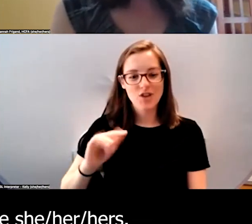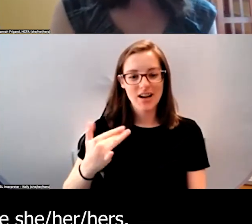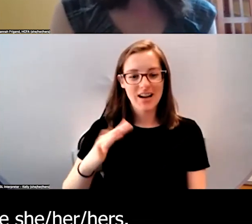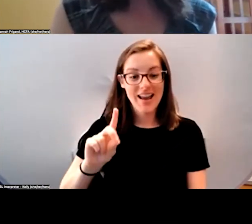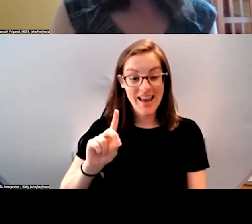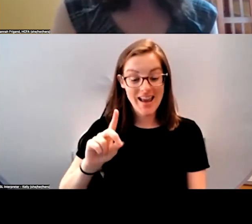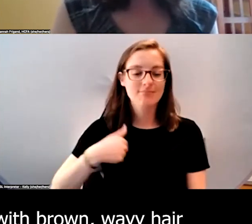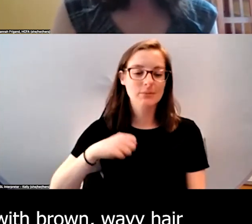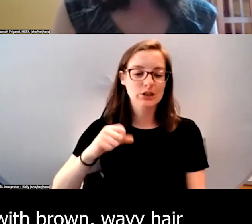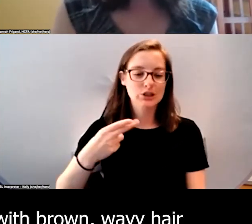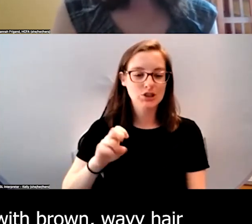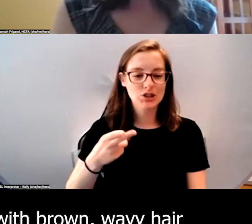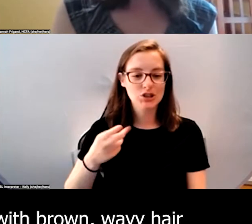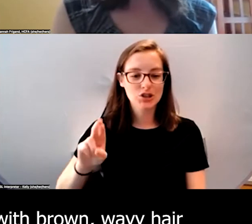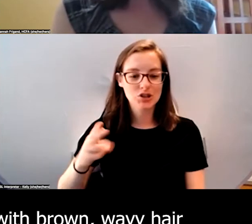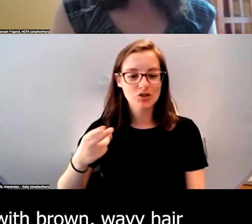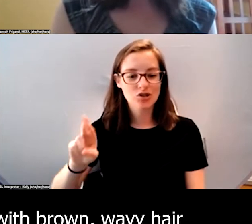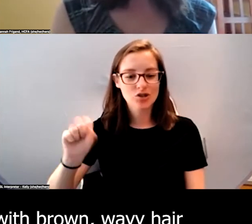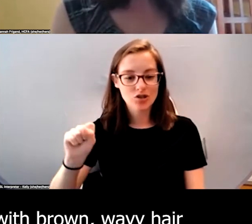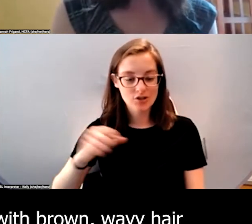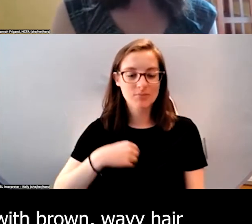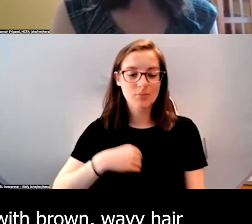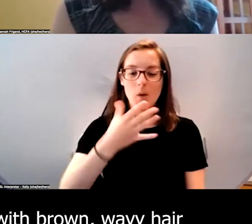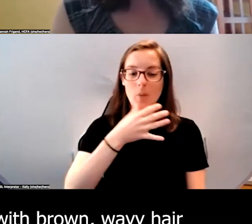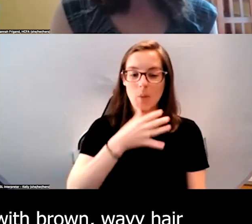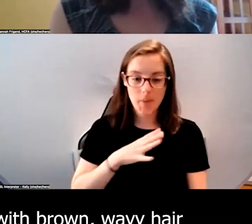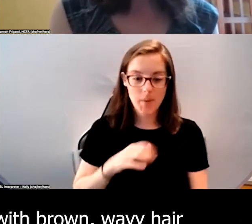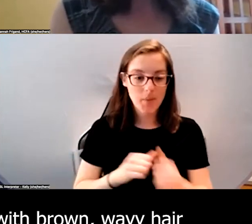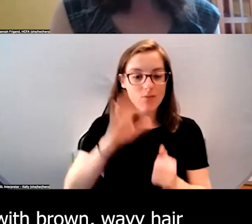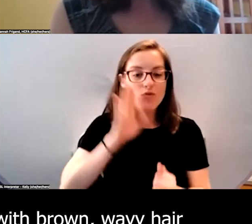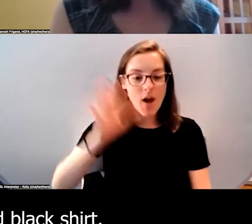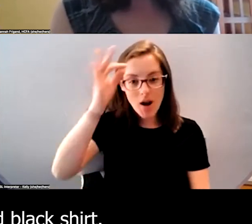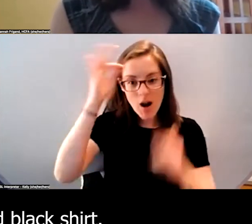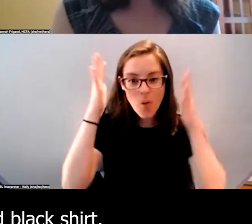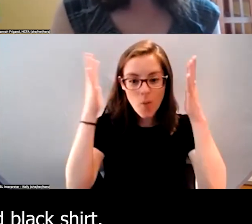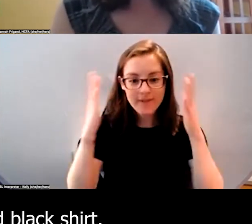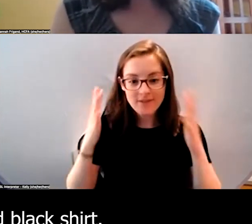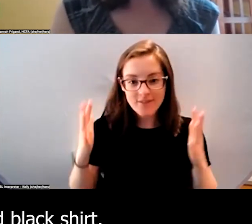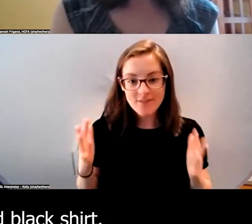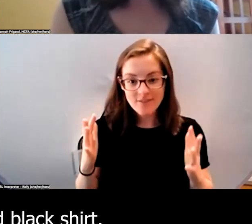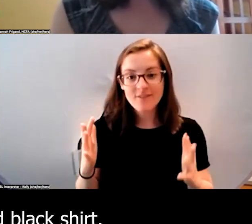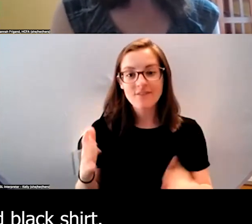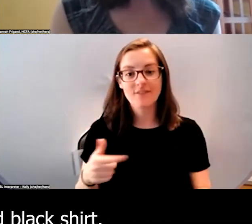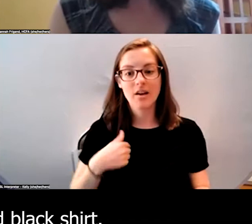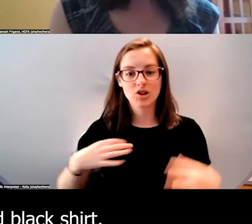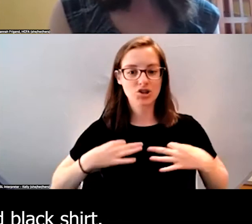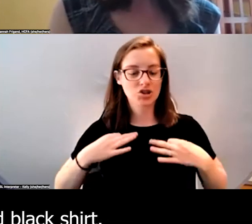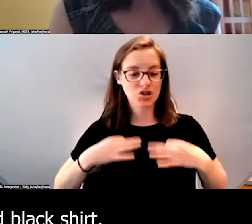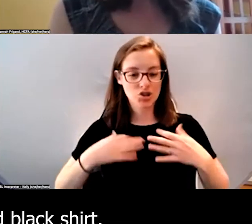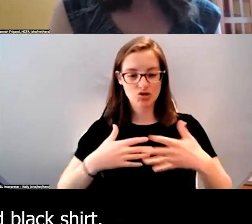her, hers. I am a white woman with brown wavy hair in a gray and black shirt.